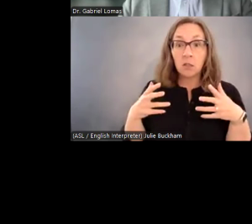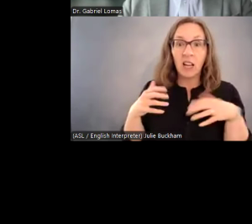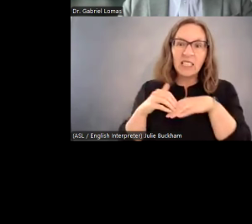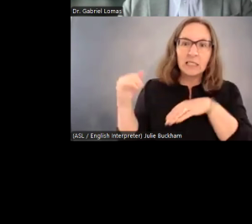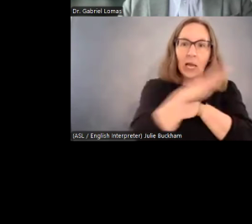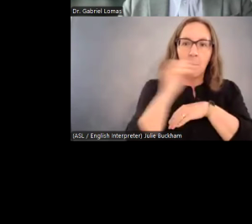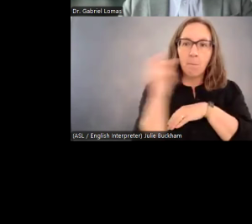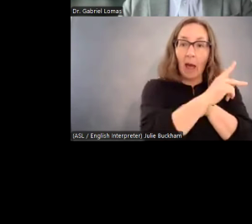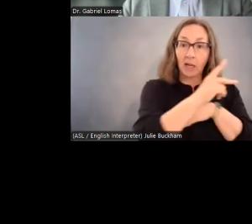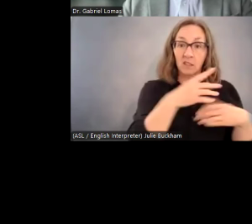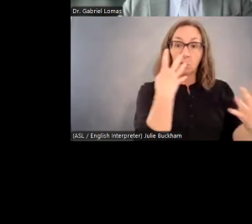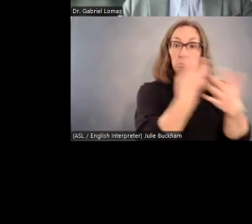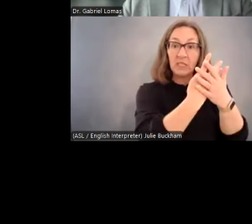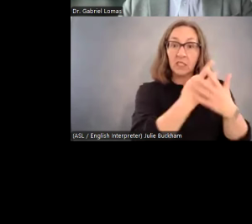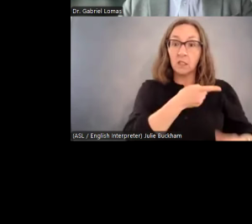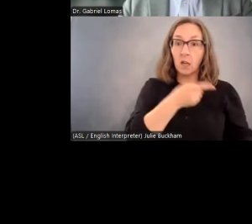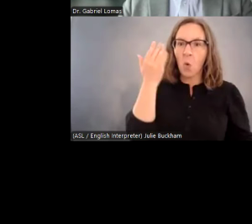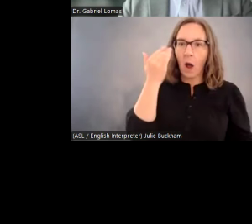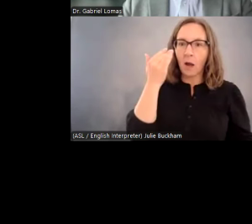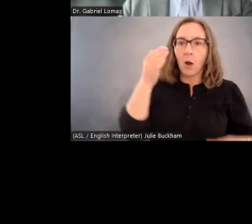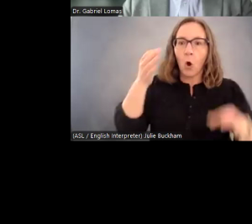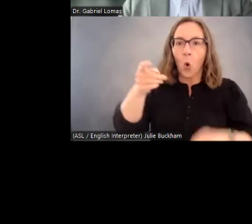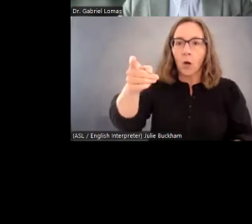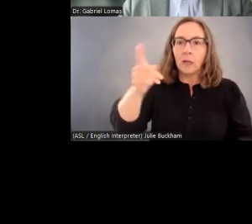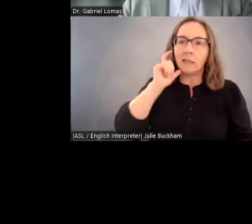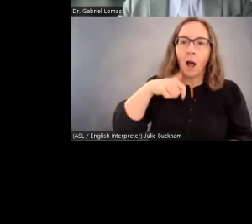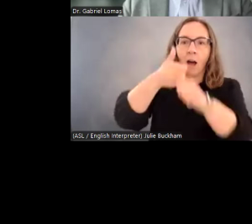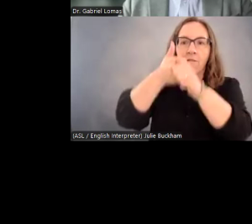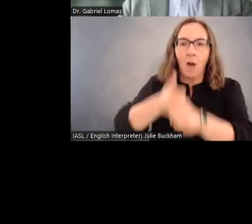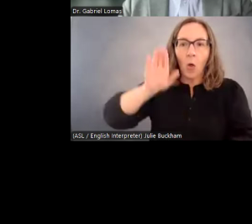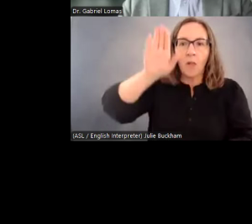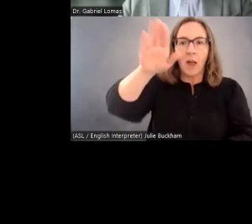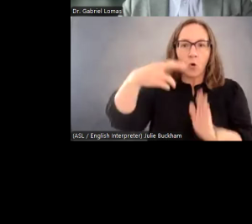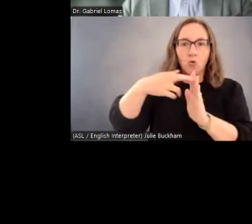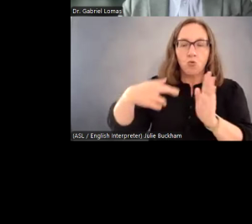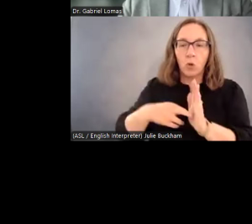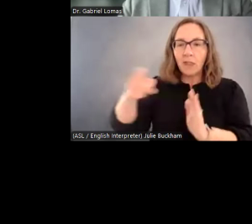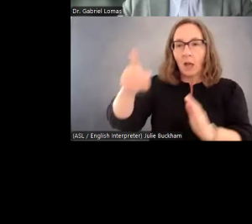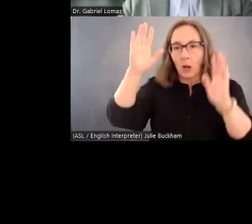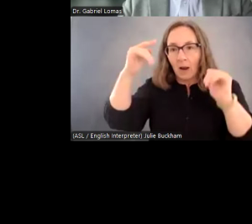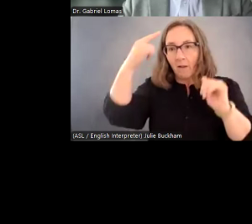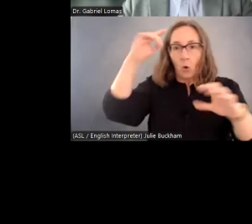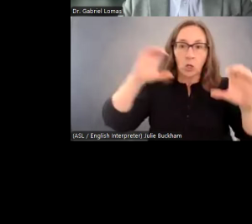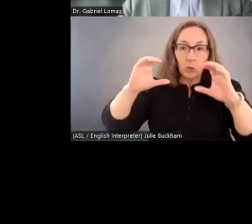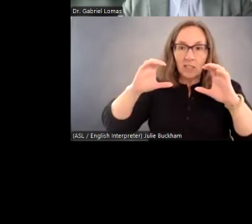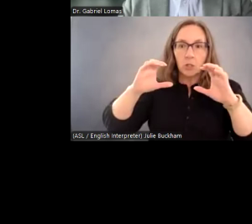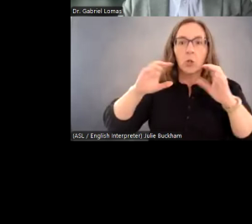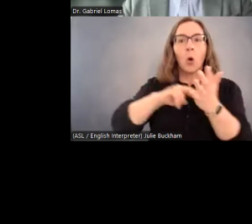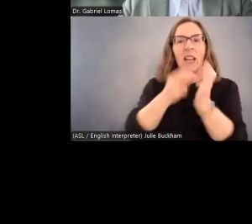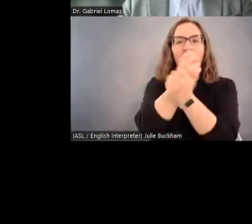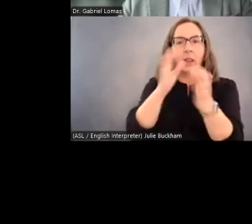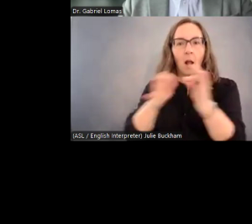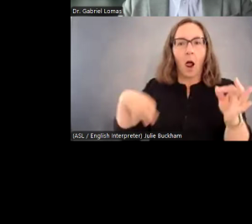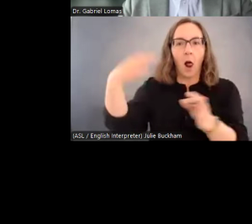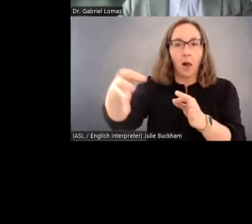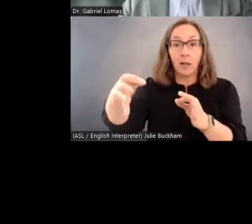of the court not following up with their due diligence of having communication available for this individual. So there's several